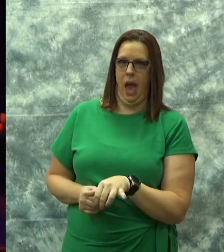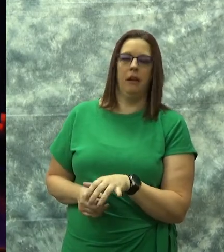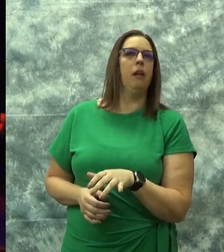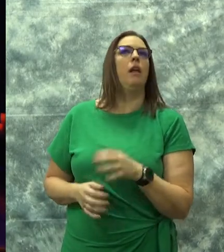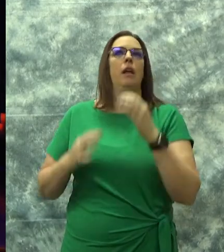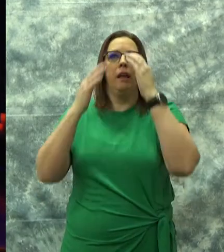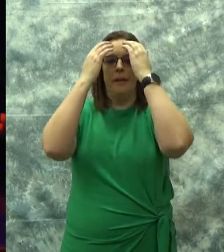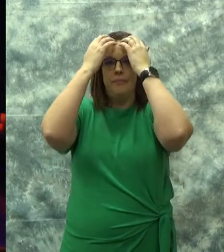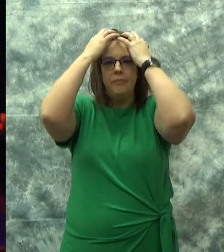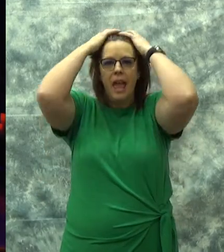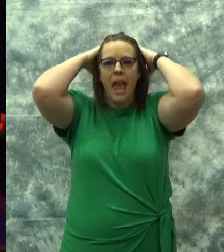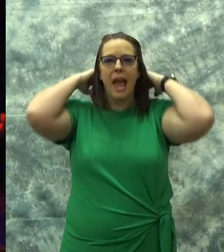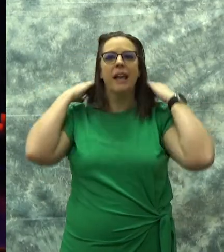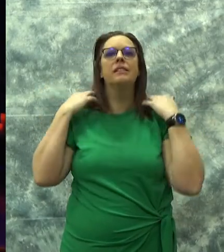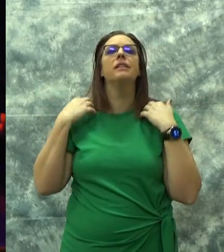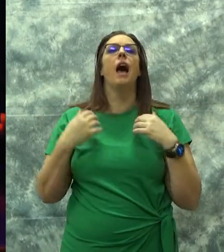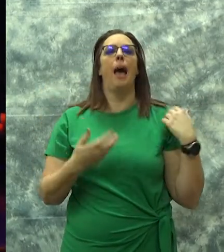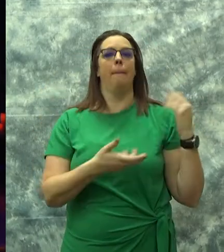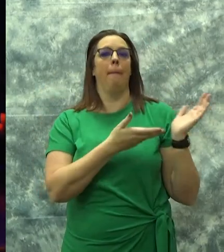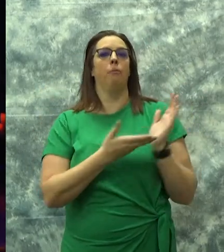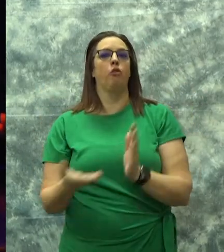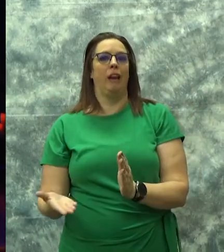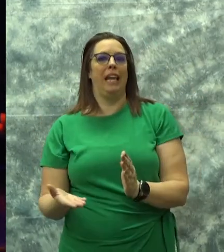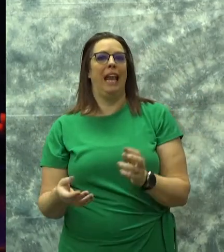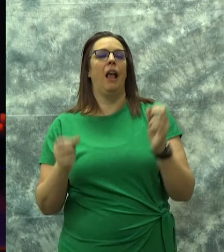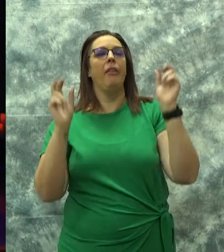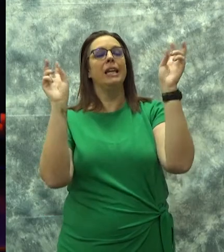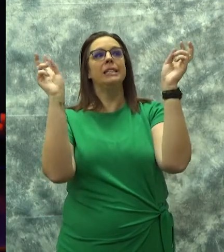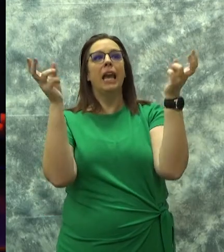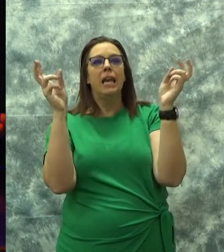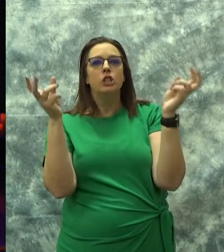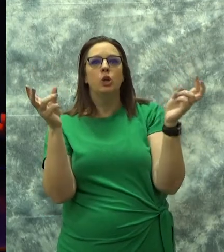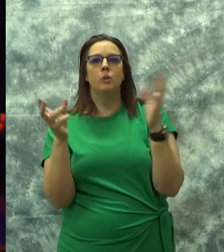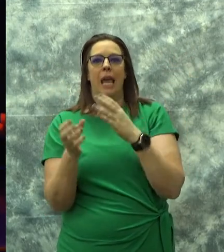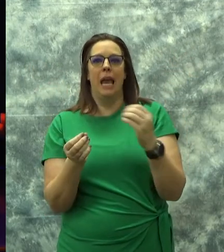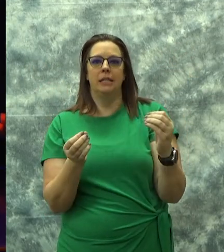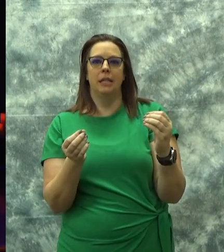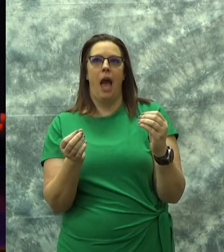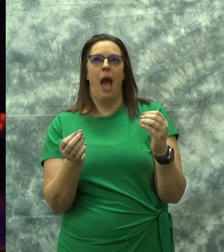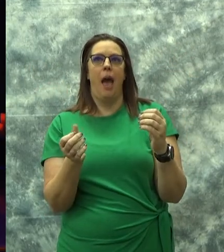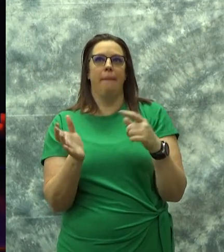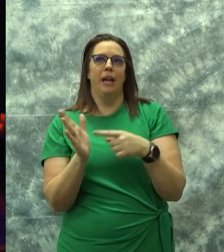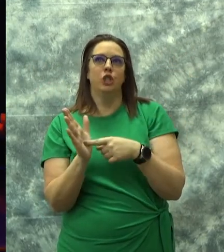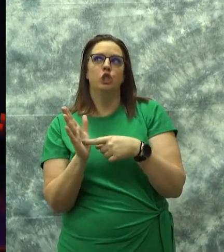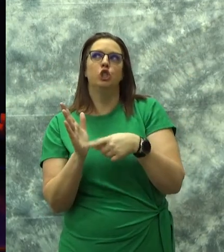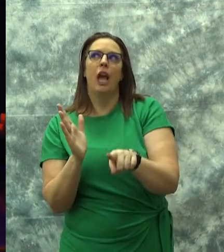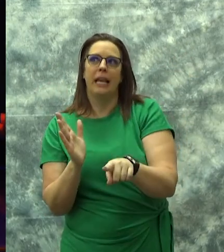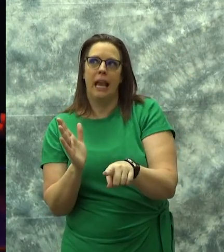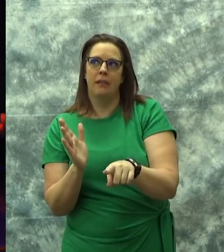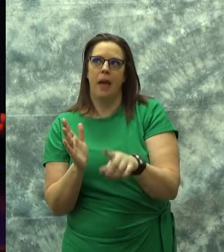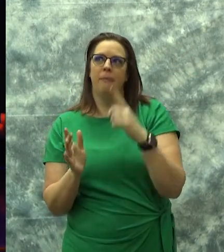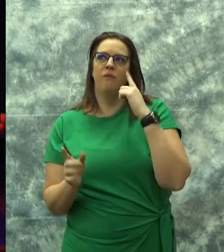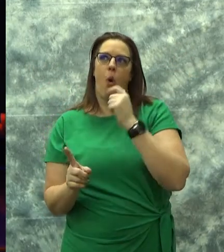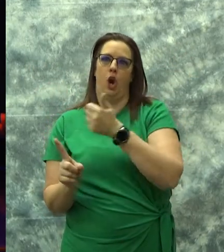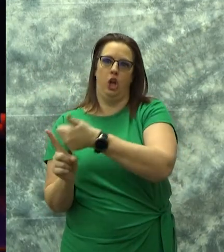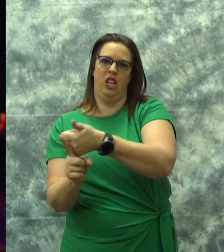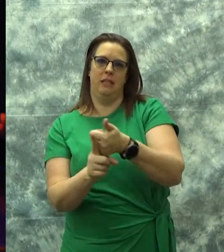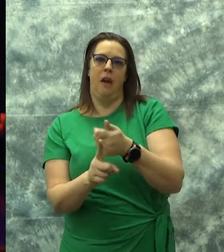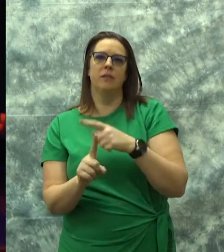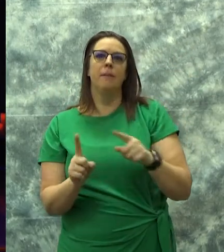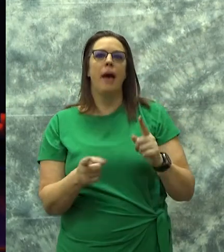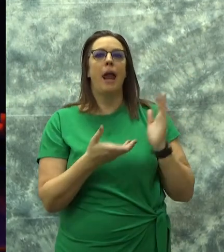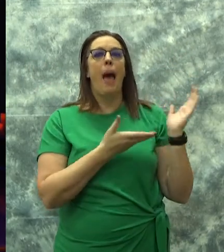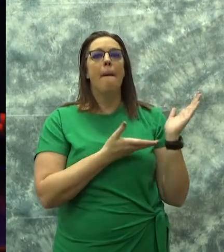weightiness of this, and indeed I'm bringing today not only these issues and checking them and inviting them to check them